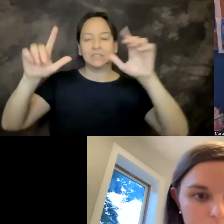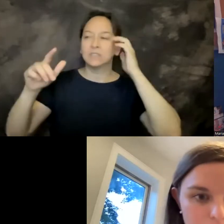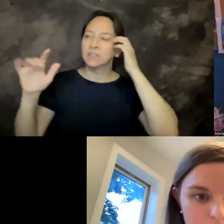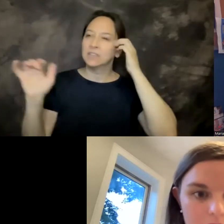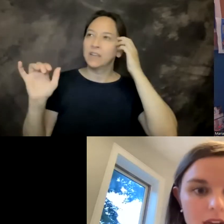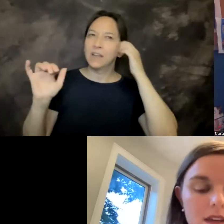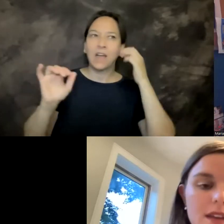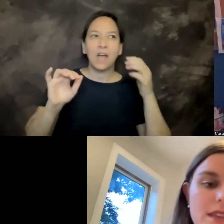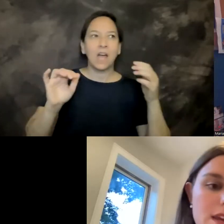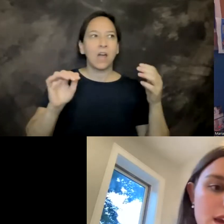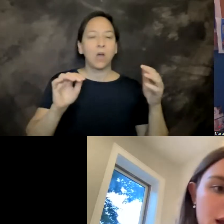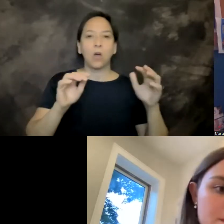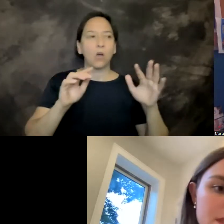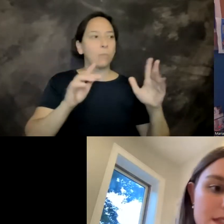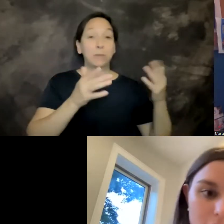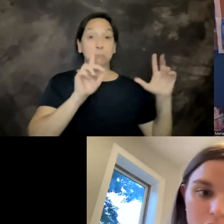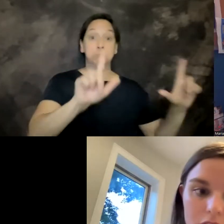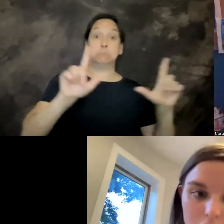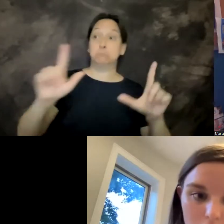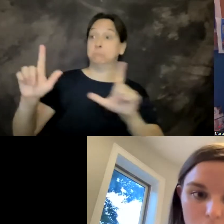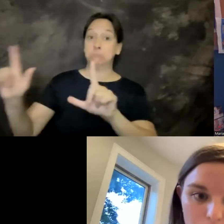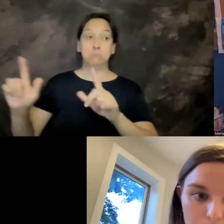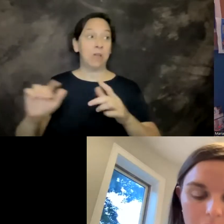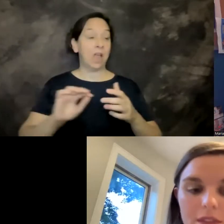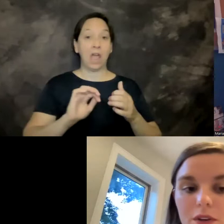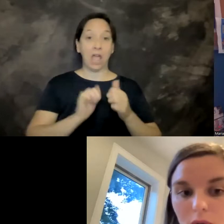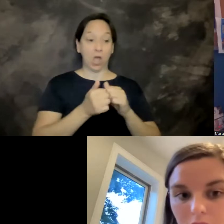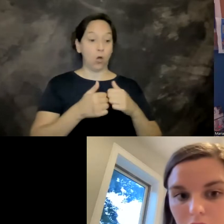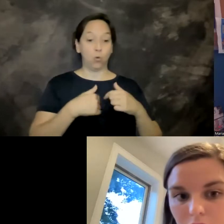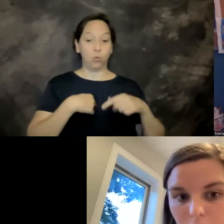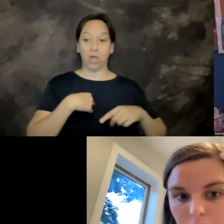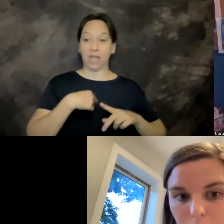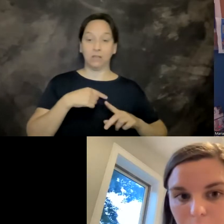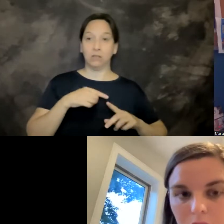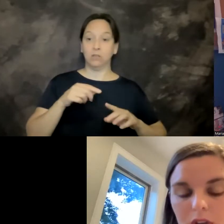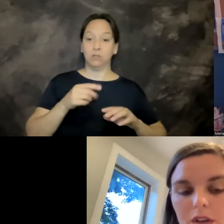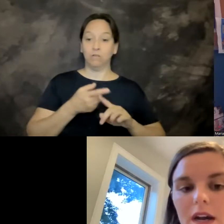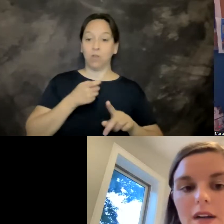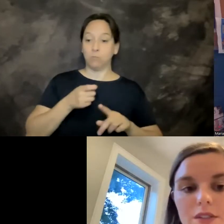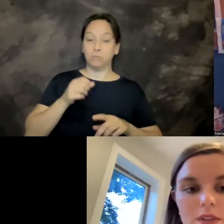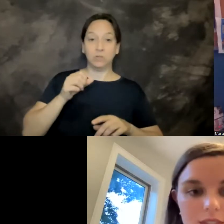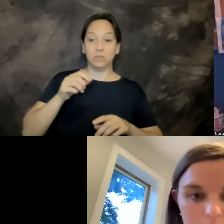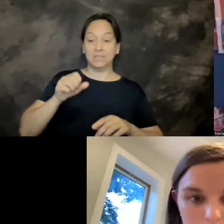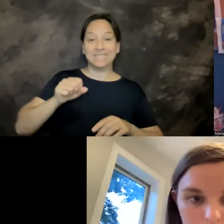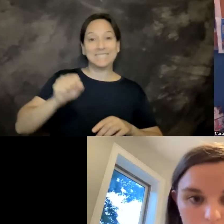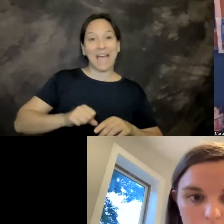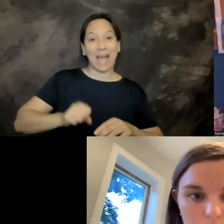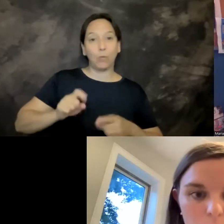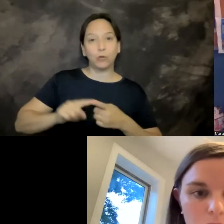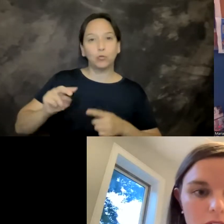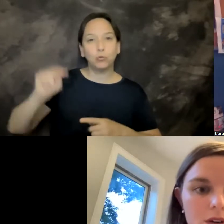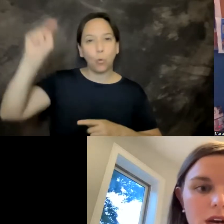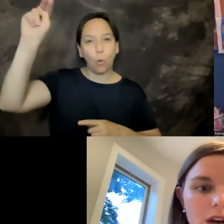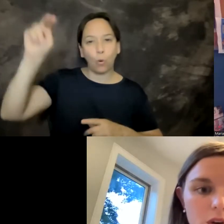to get between the southern shuttle loop and the northern shuttle loop. So the southern shuttle loop